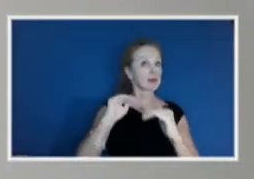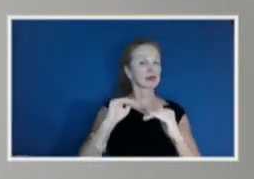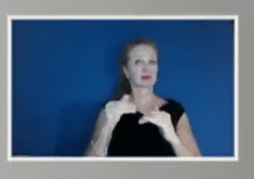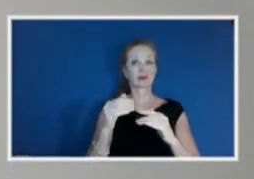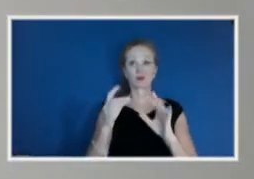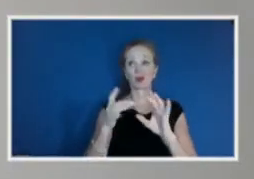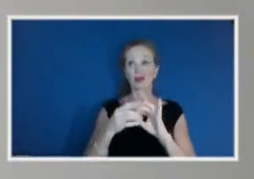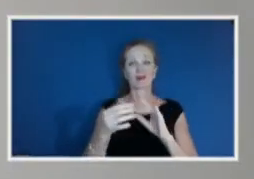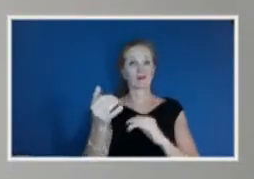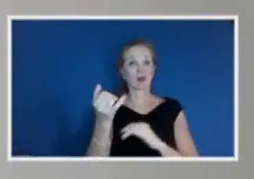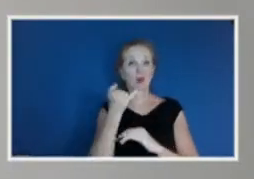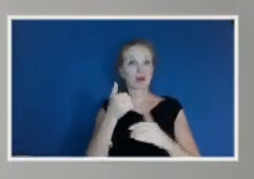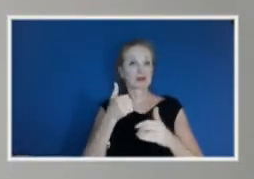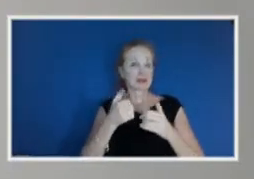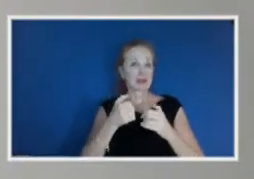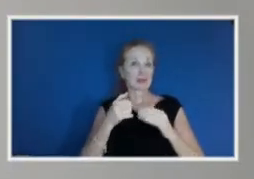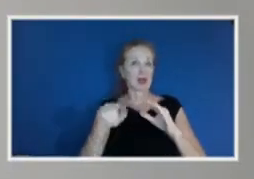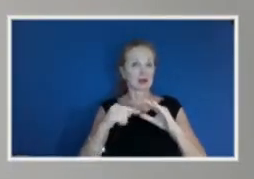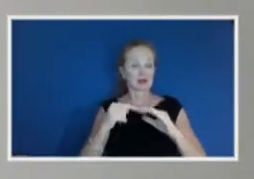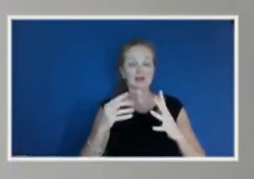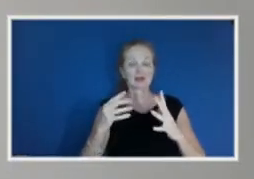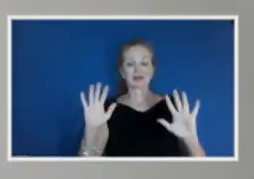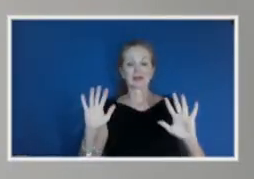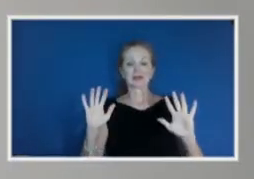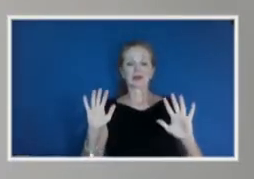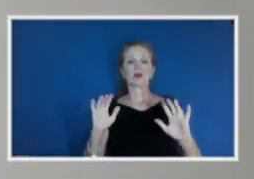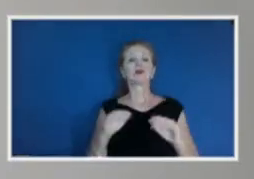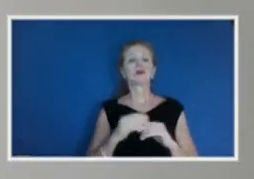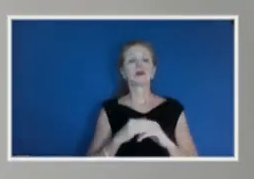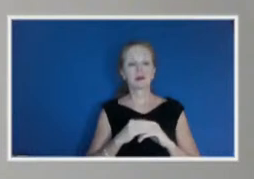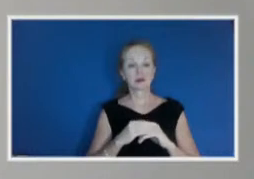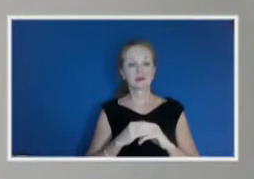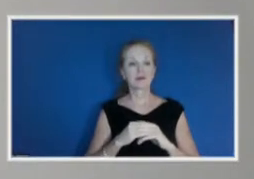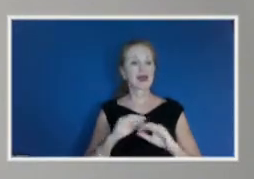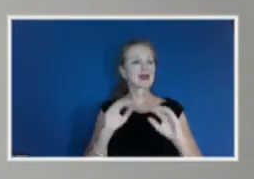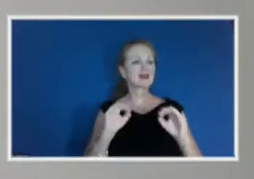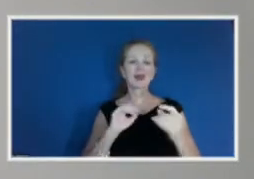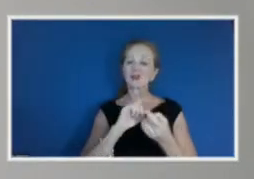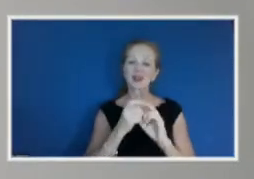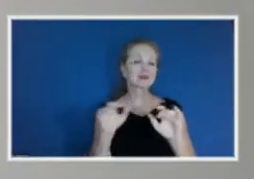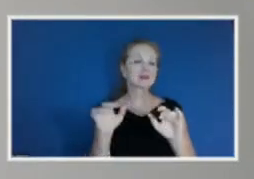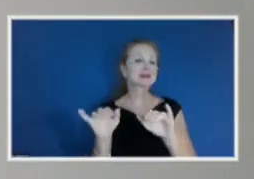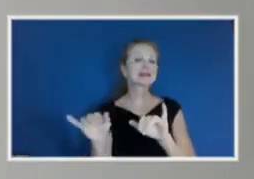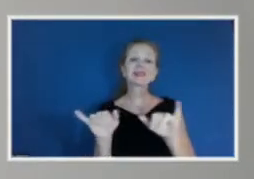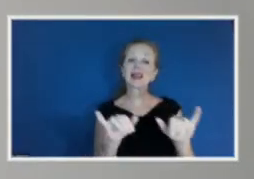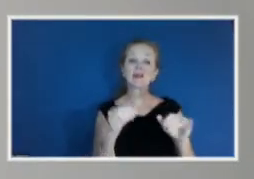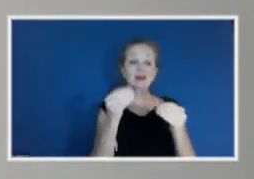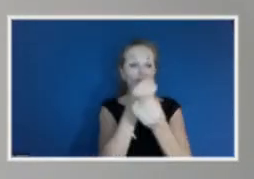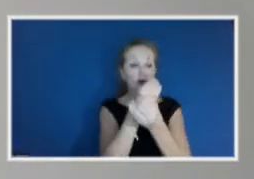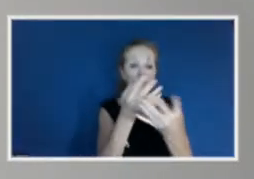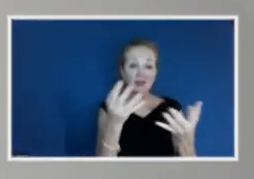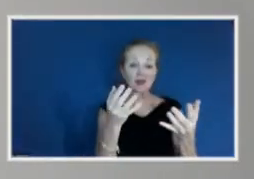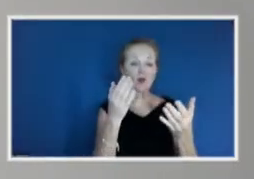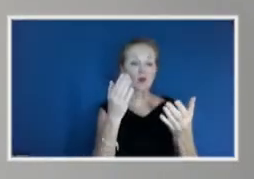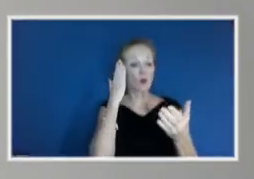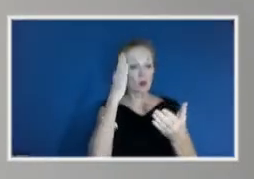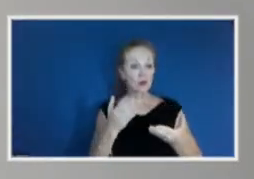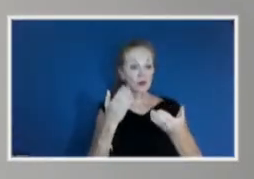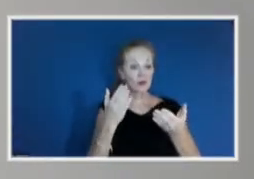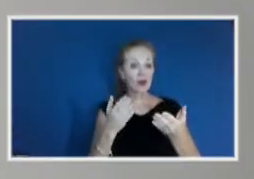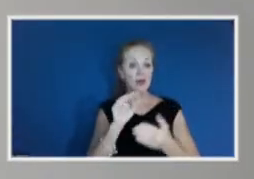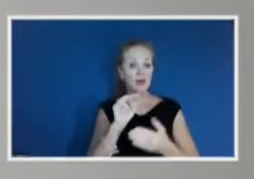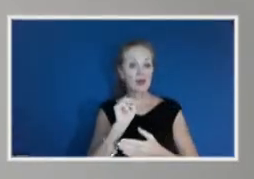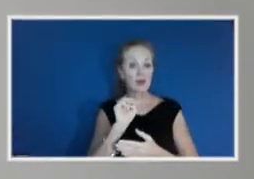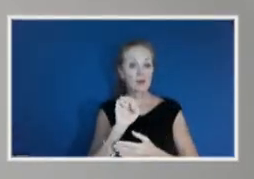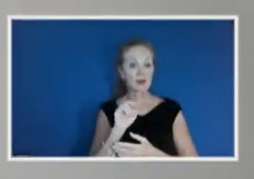and emails. We will be putting that same information out. Nothing's going to change. And we'll be able to provide the media with as